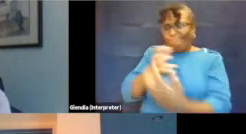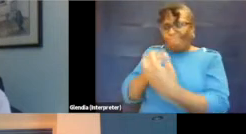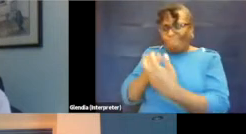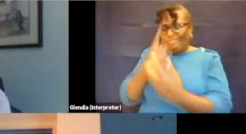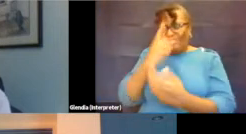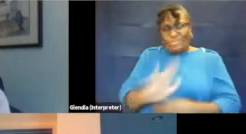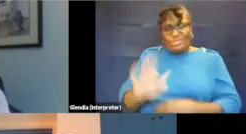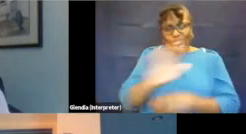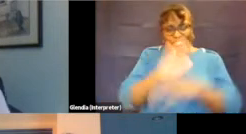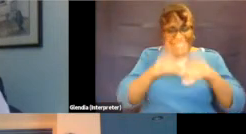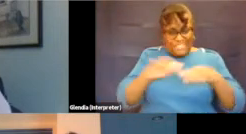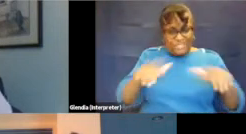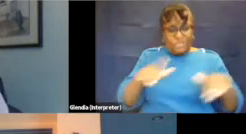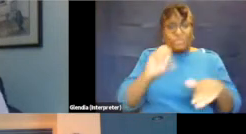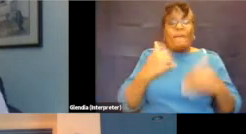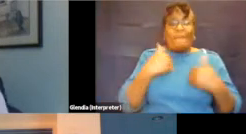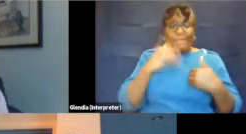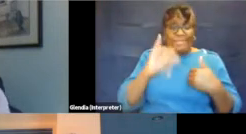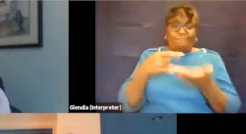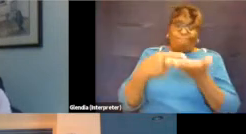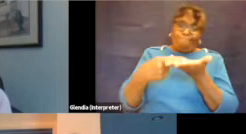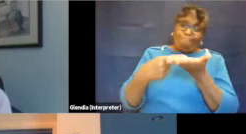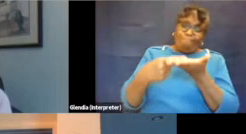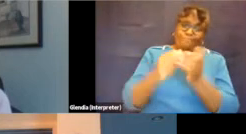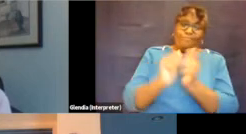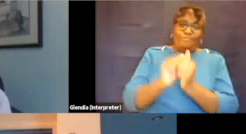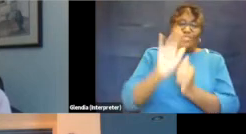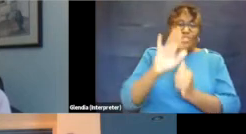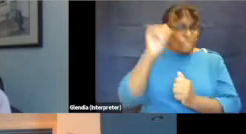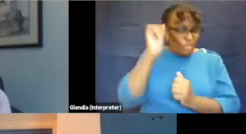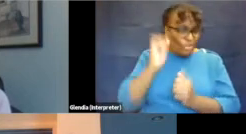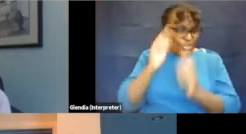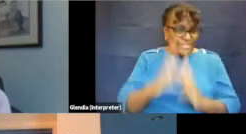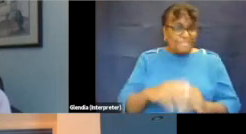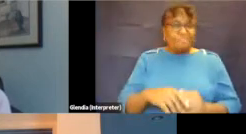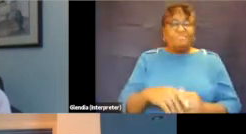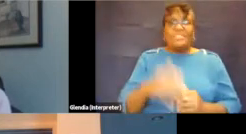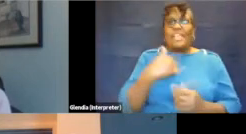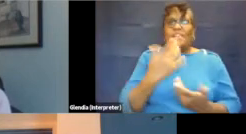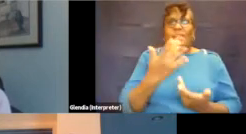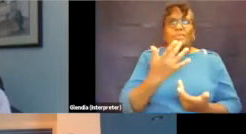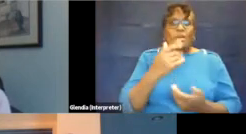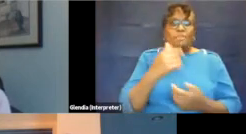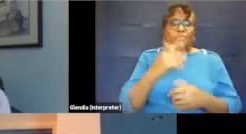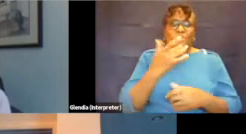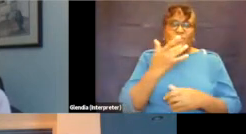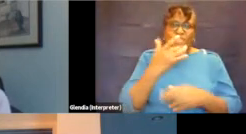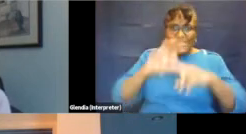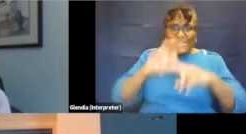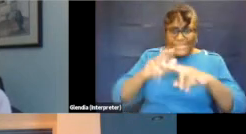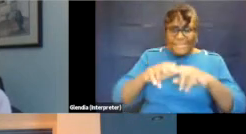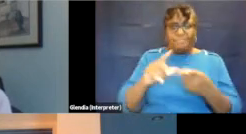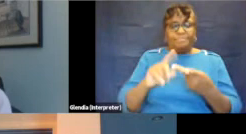conversation with your audiologist. So there are specifics to preferential seating, captions, that kind of thing. And would